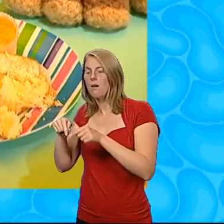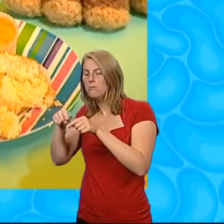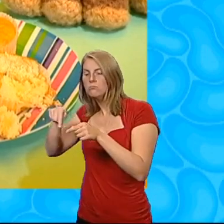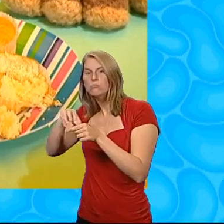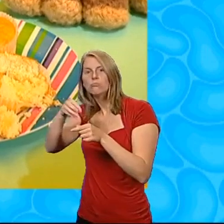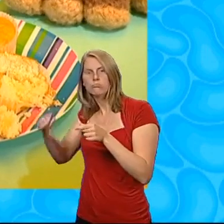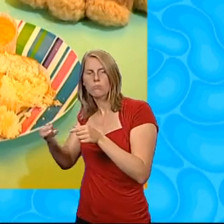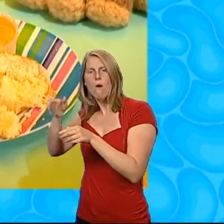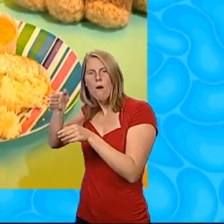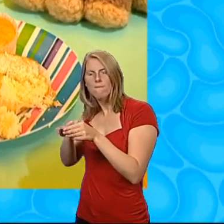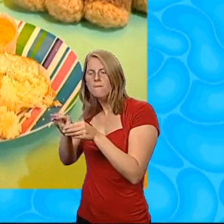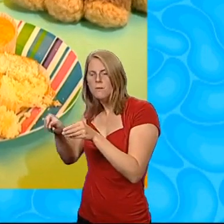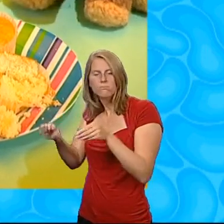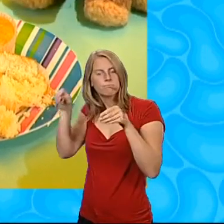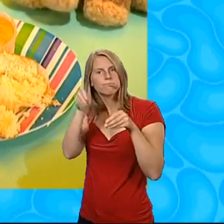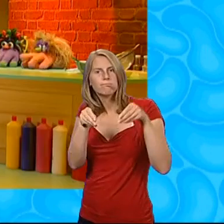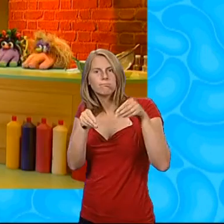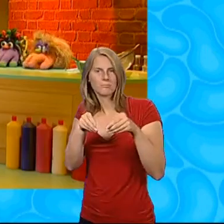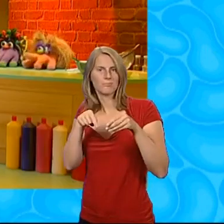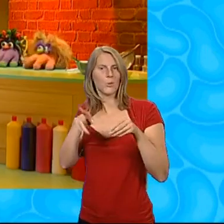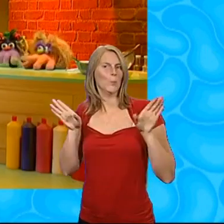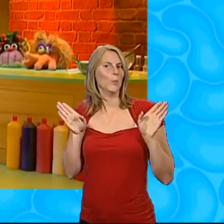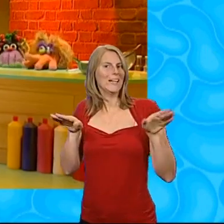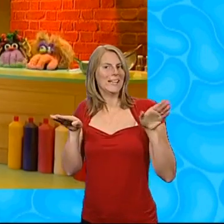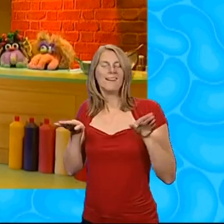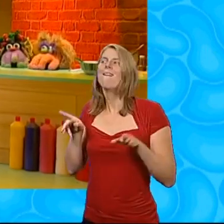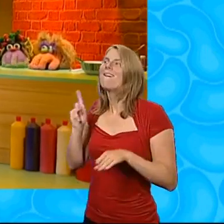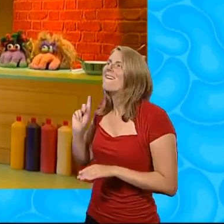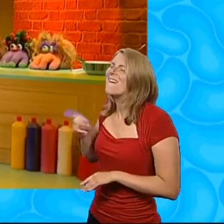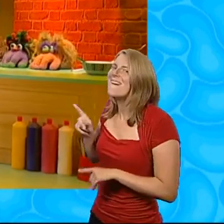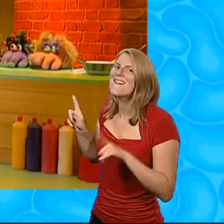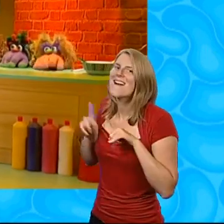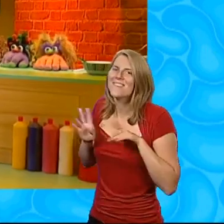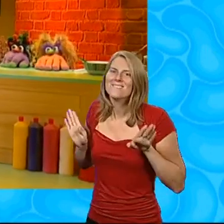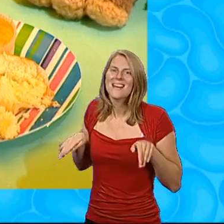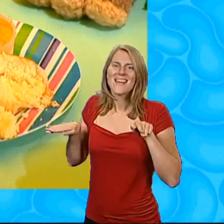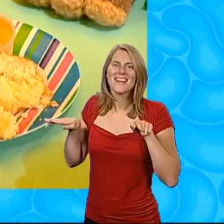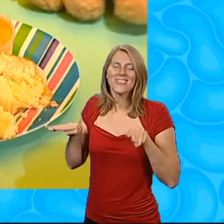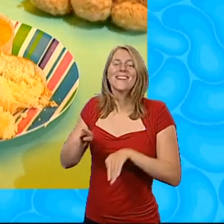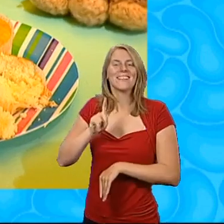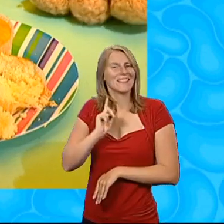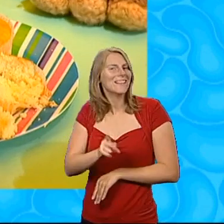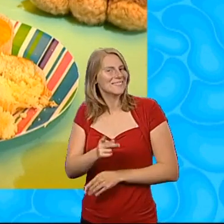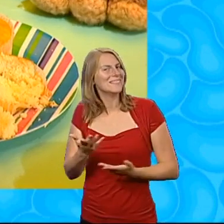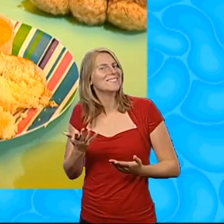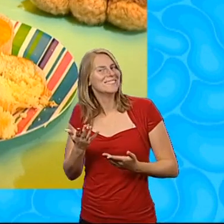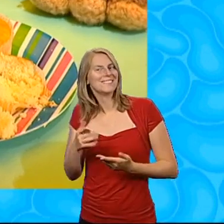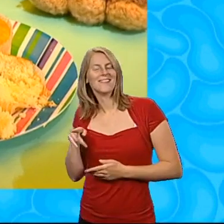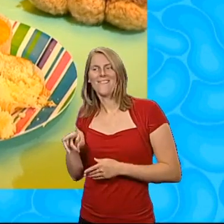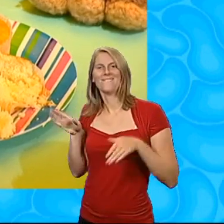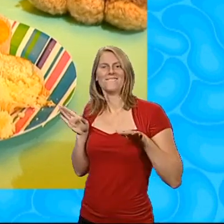little lid in half, so you've got two wings. Like a fairy! Yeah, like a fairy. Do you Yeah. see what's happening? So then you put one in, and then one